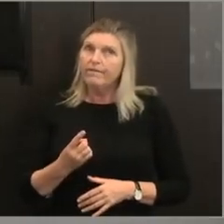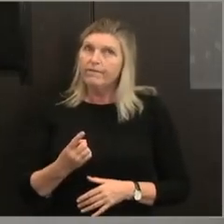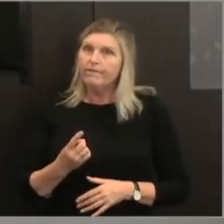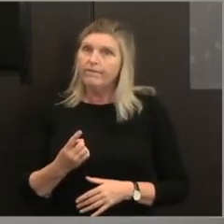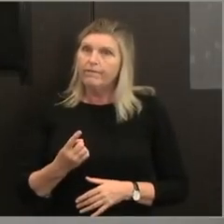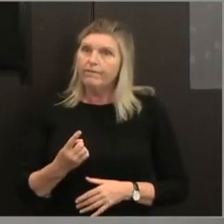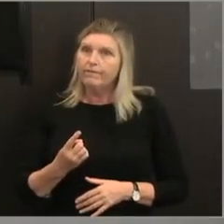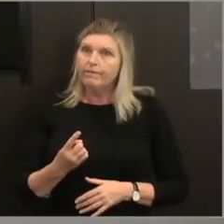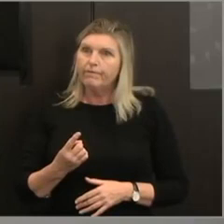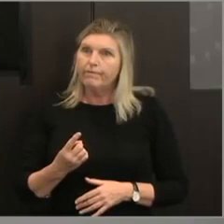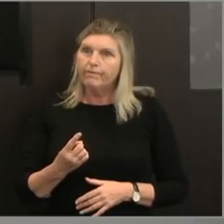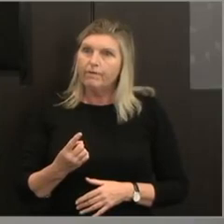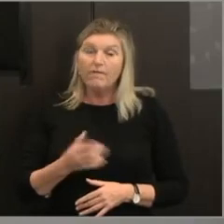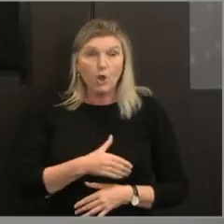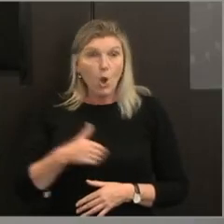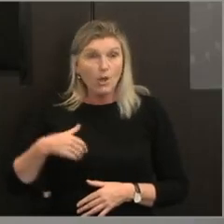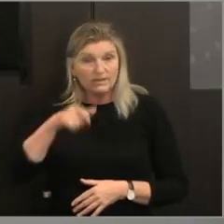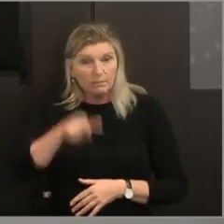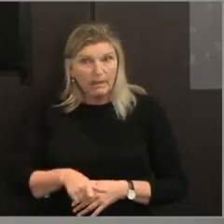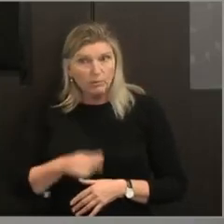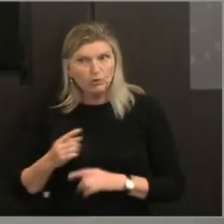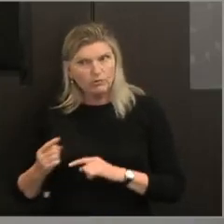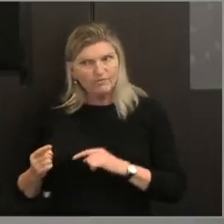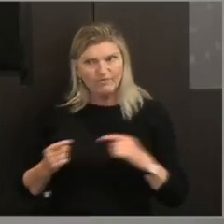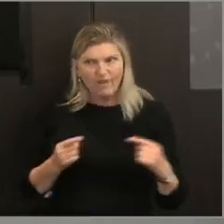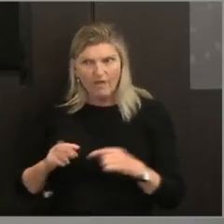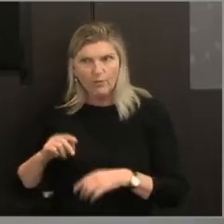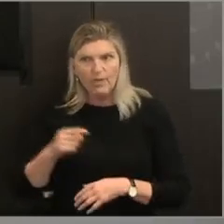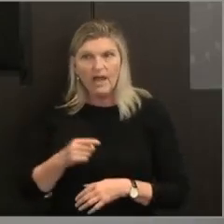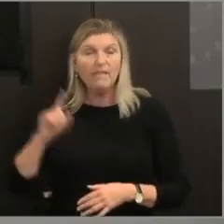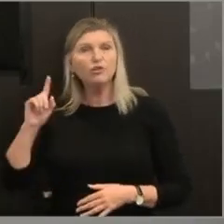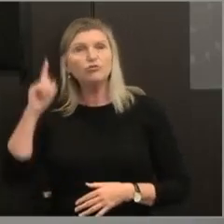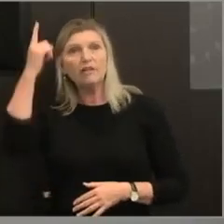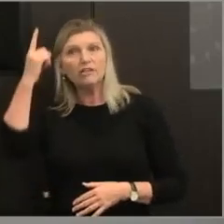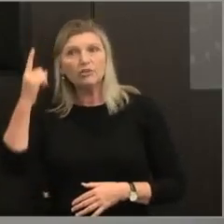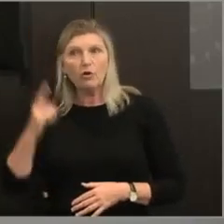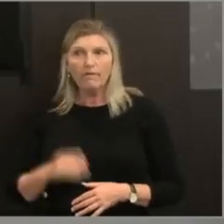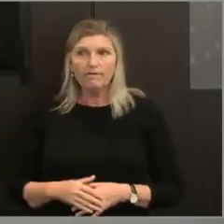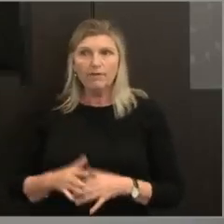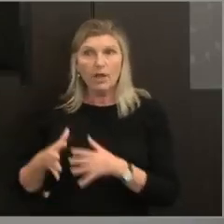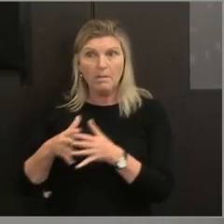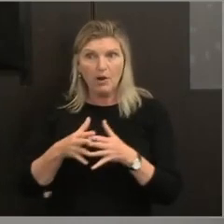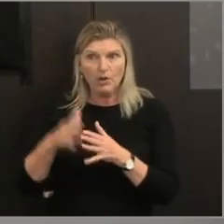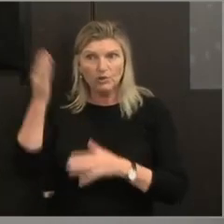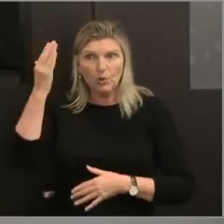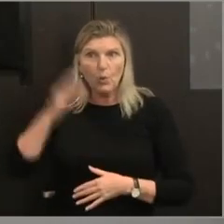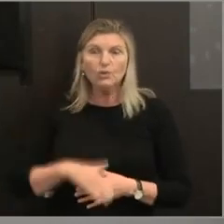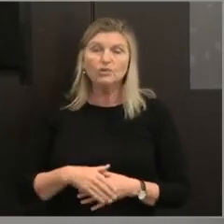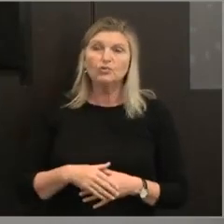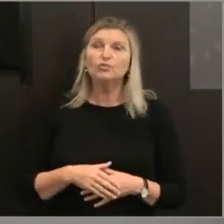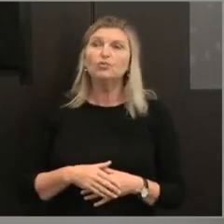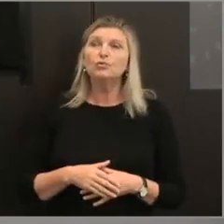and the director of the first residential school was Richard H. Pratt, who outlined